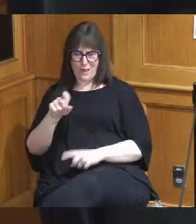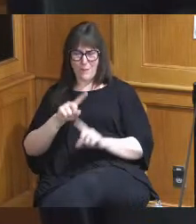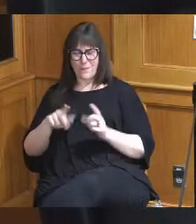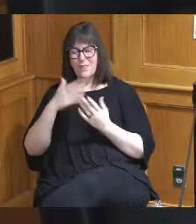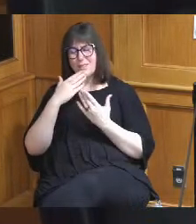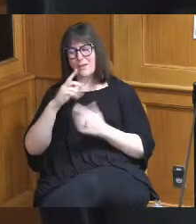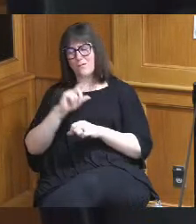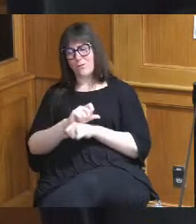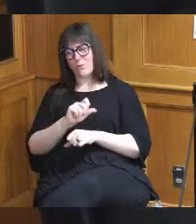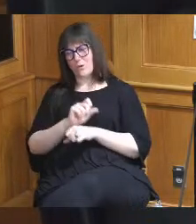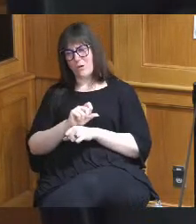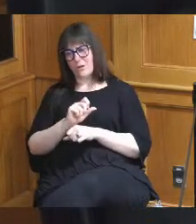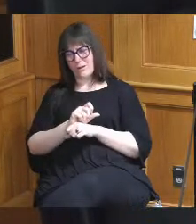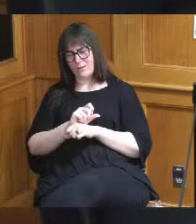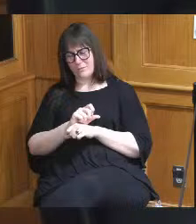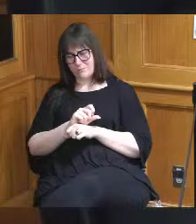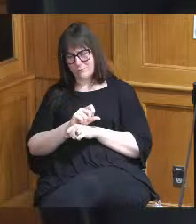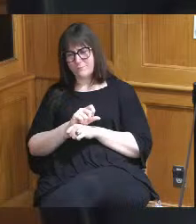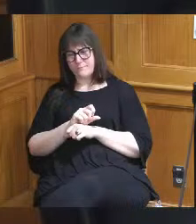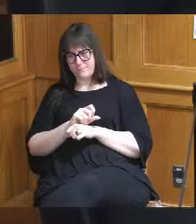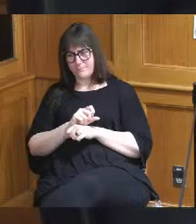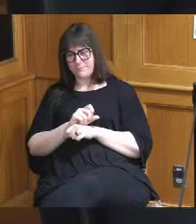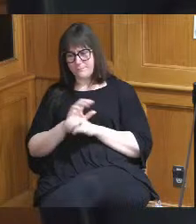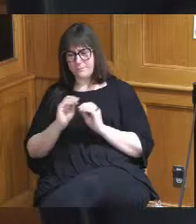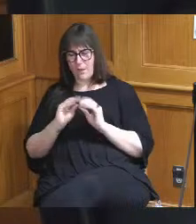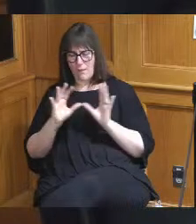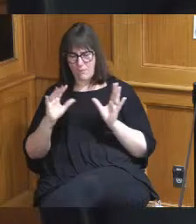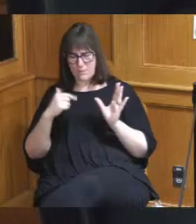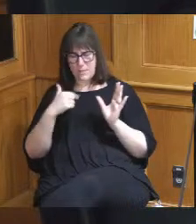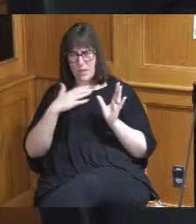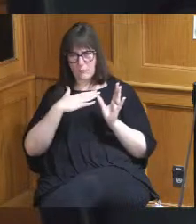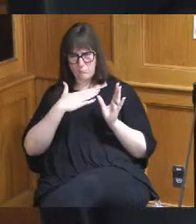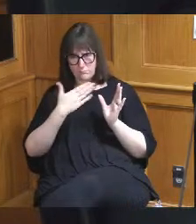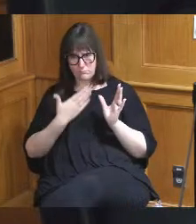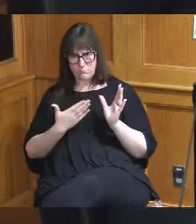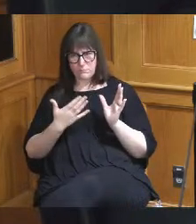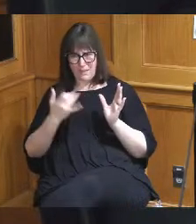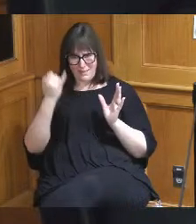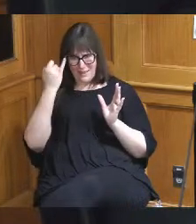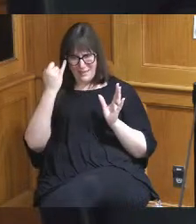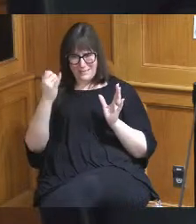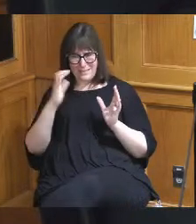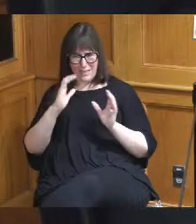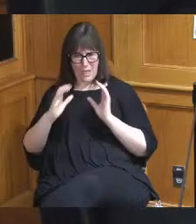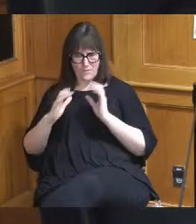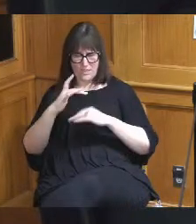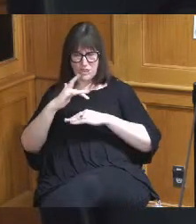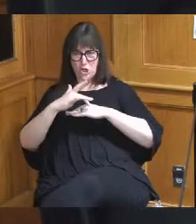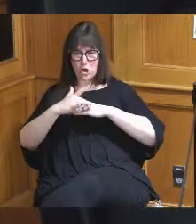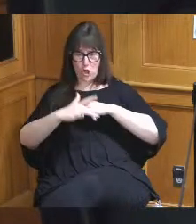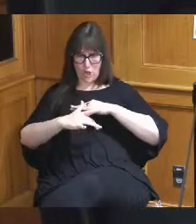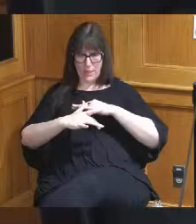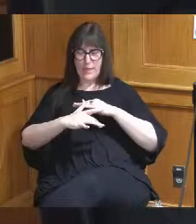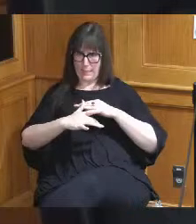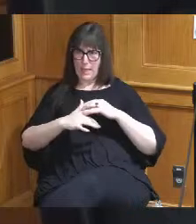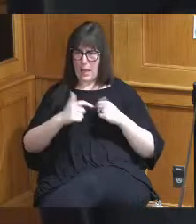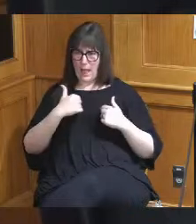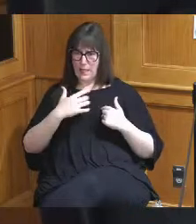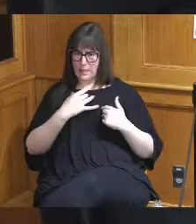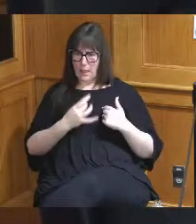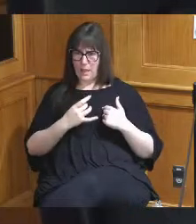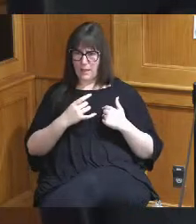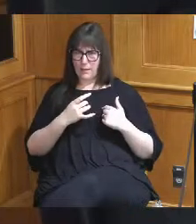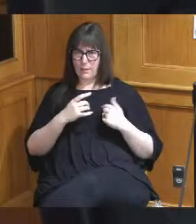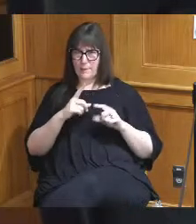for the work. And I am obviously open to this idea that we get to this conversation earlier than later, because that